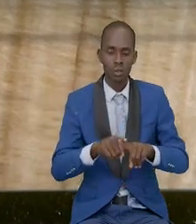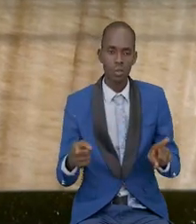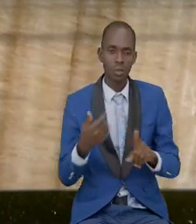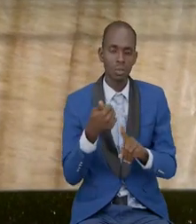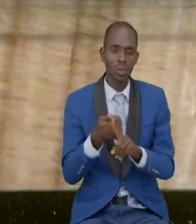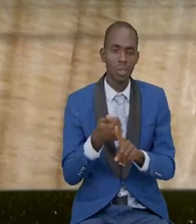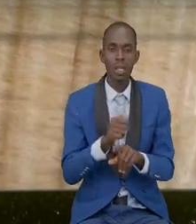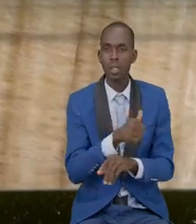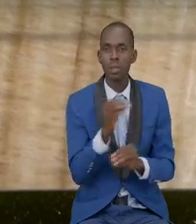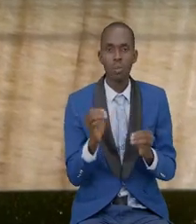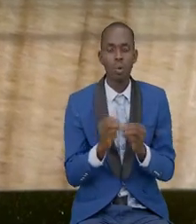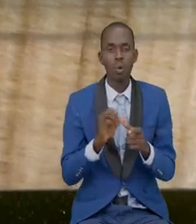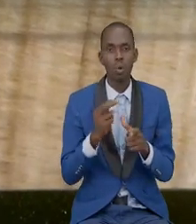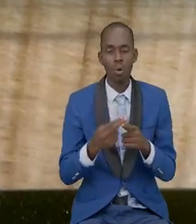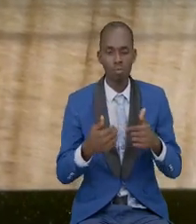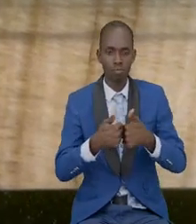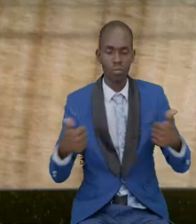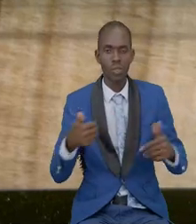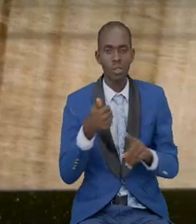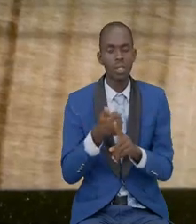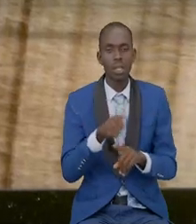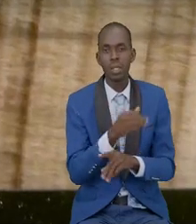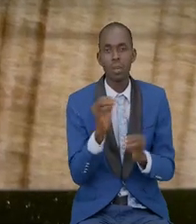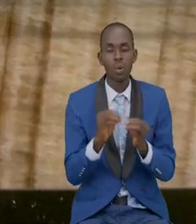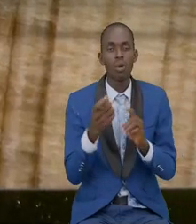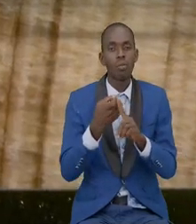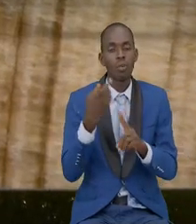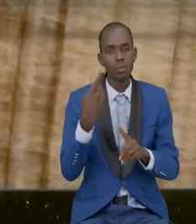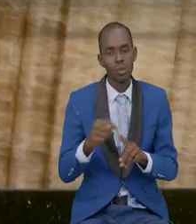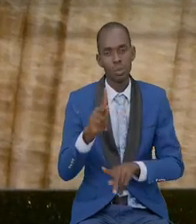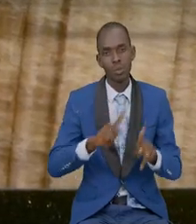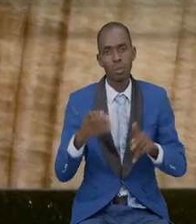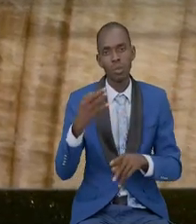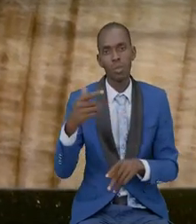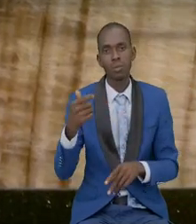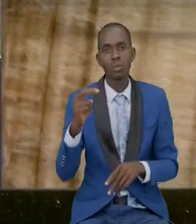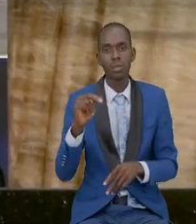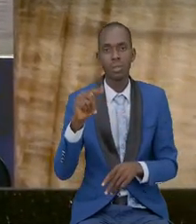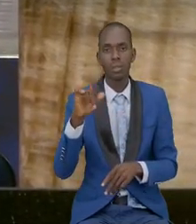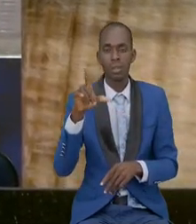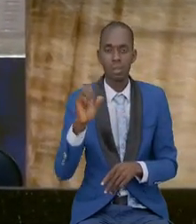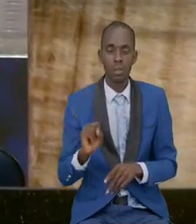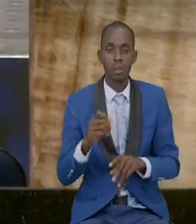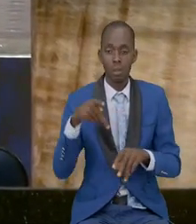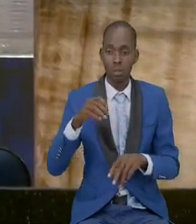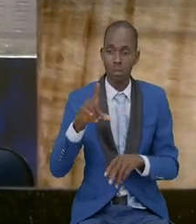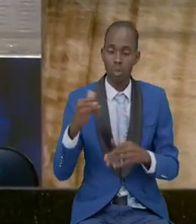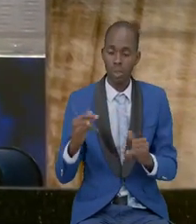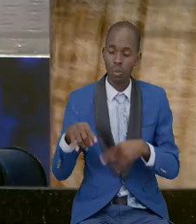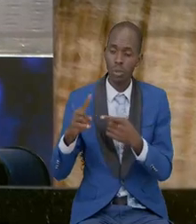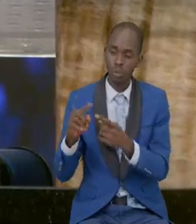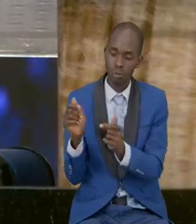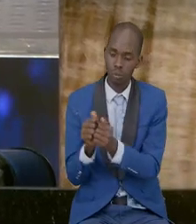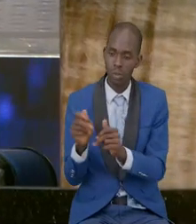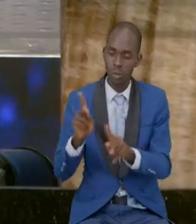or differentiate himself anymore from the Gentiles. He went to them. He lived with